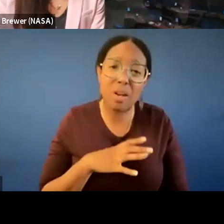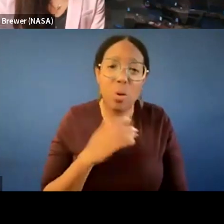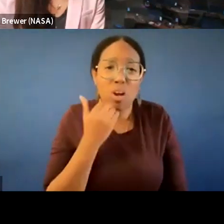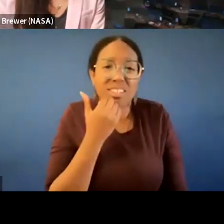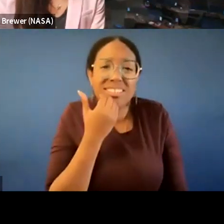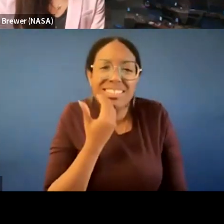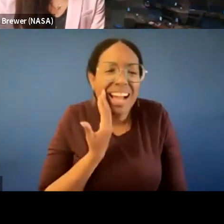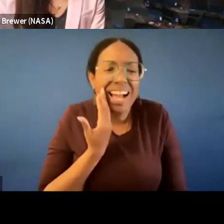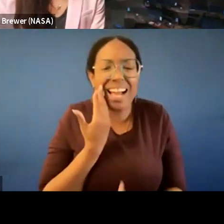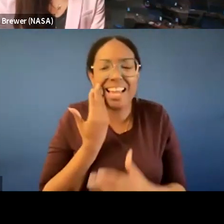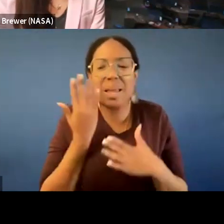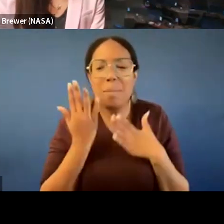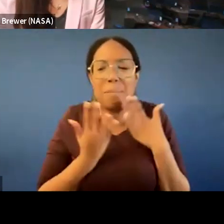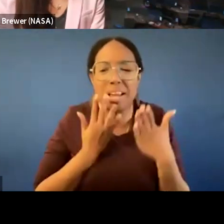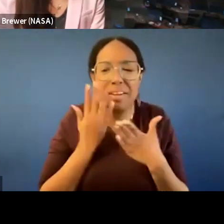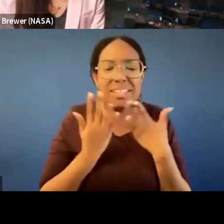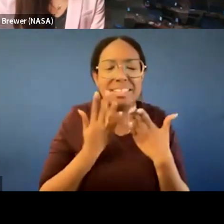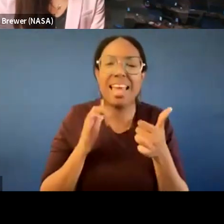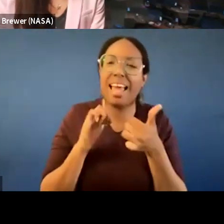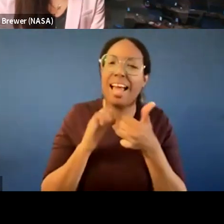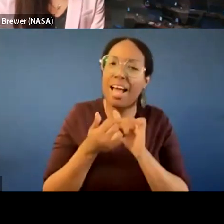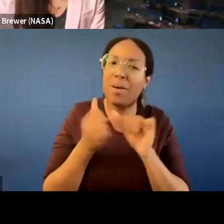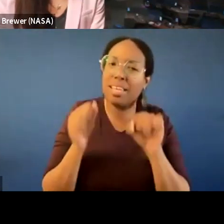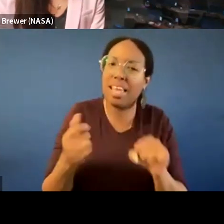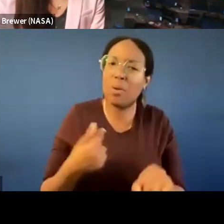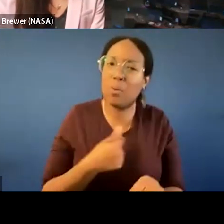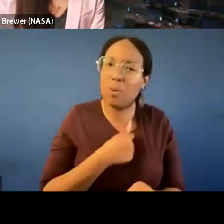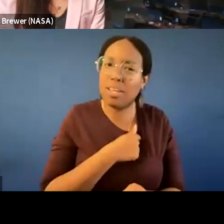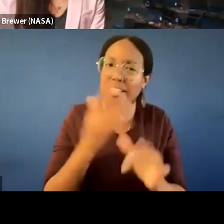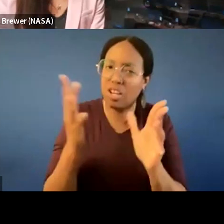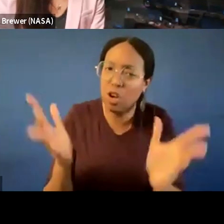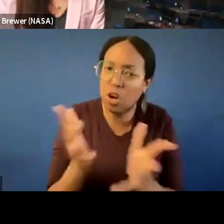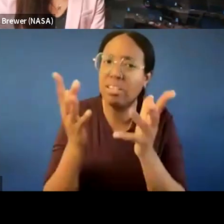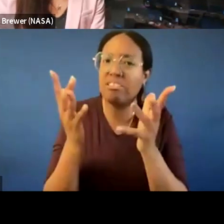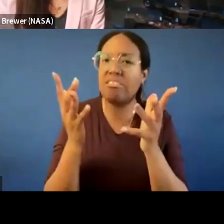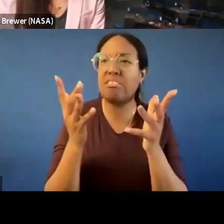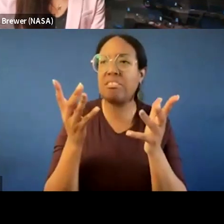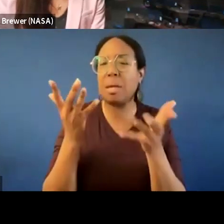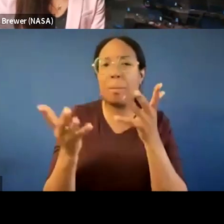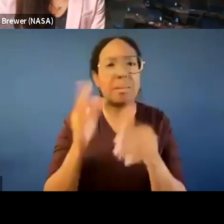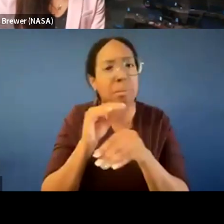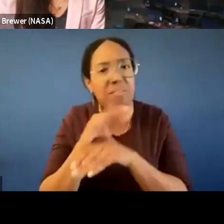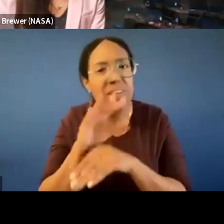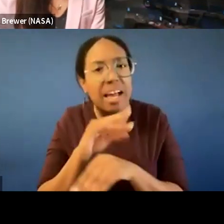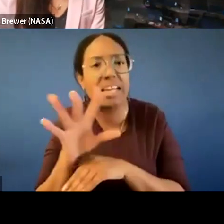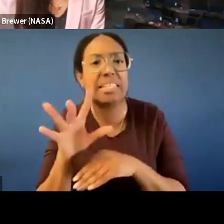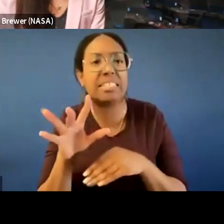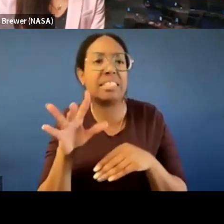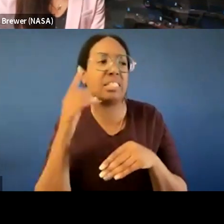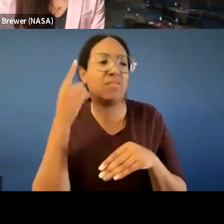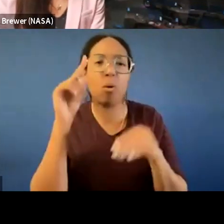What advice do you offer either parents, teachers, educators to who